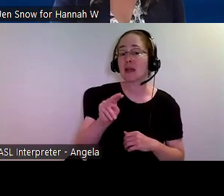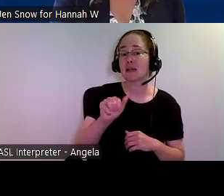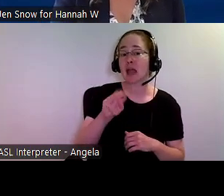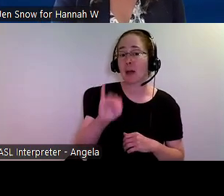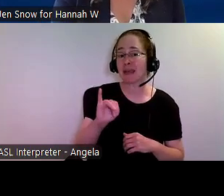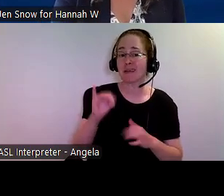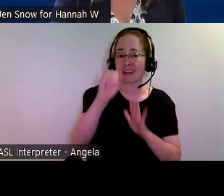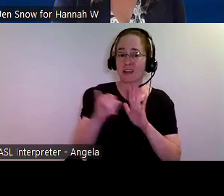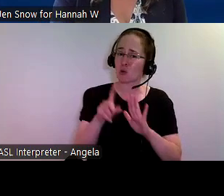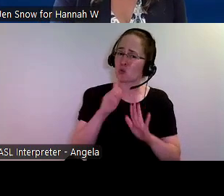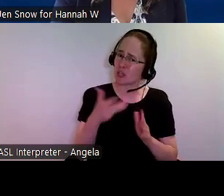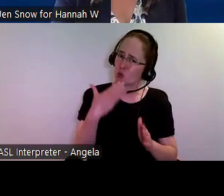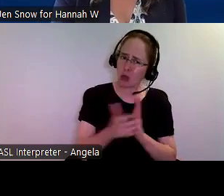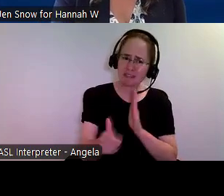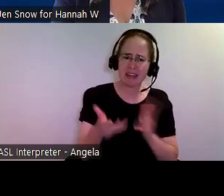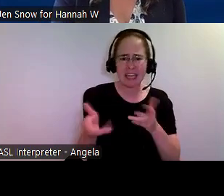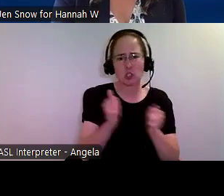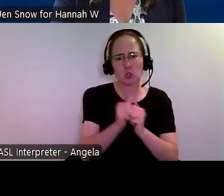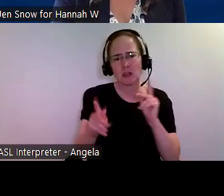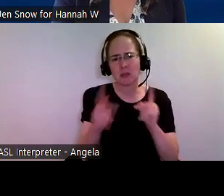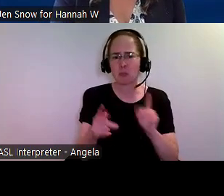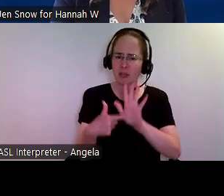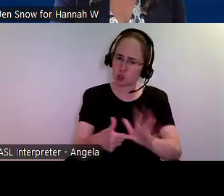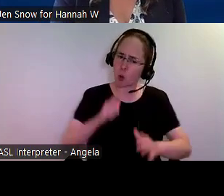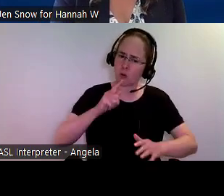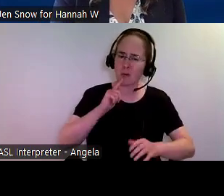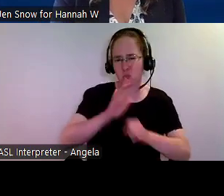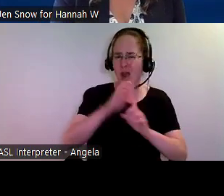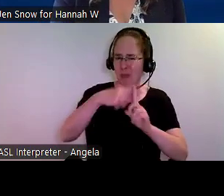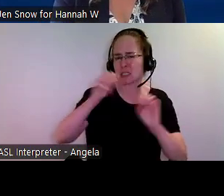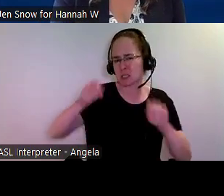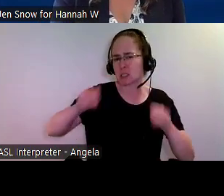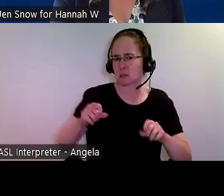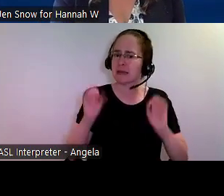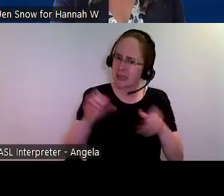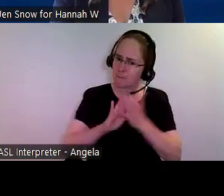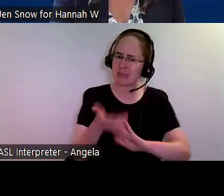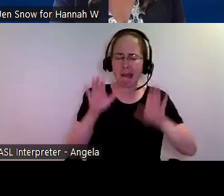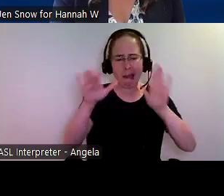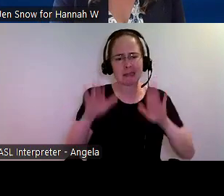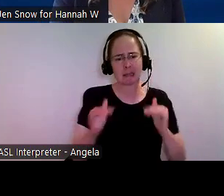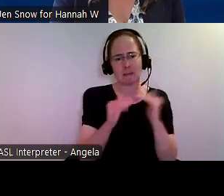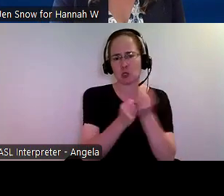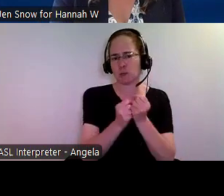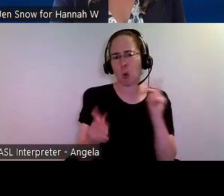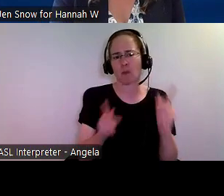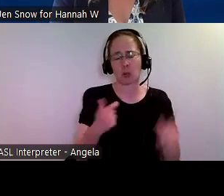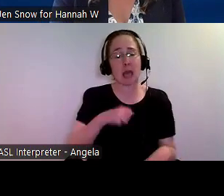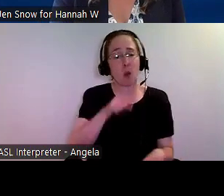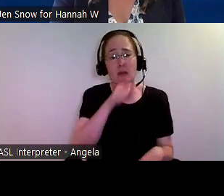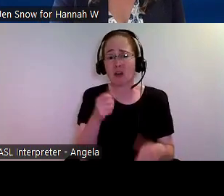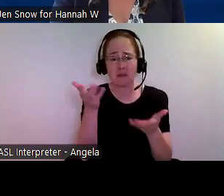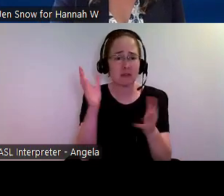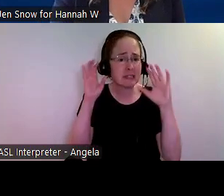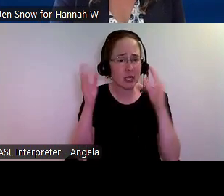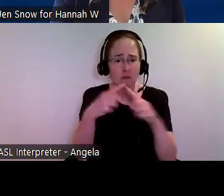at engaging with folks who show promise and could really be excellent peer support folks. I would love to hear from the audience